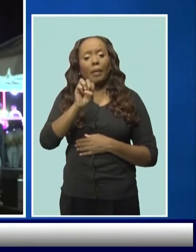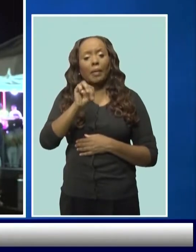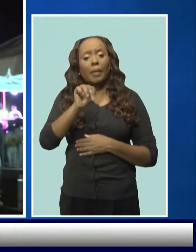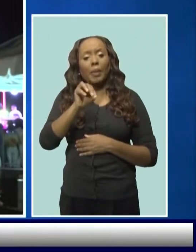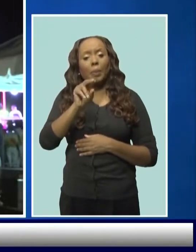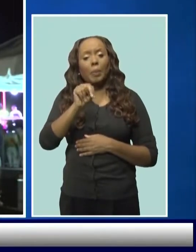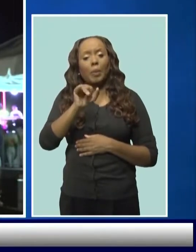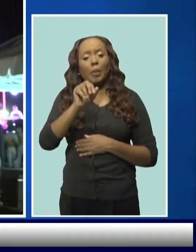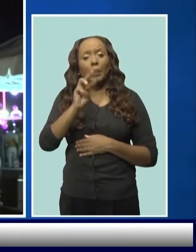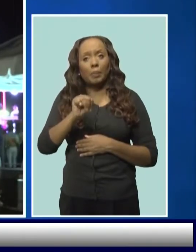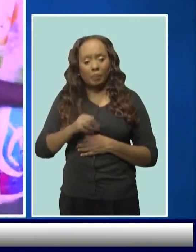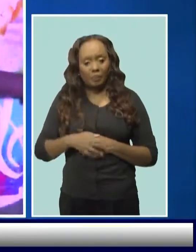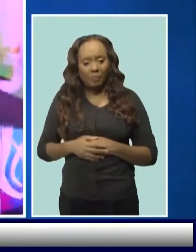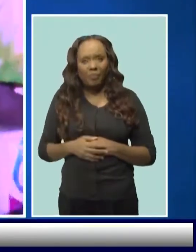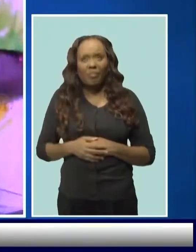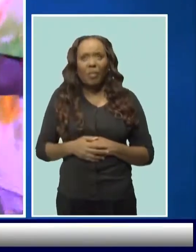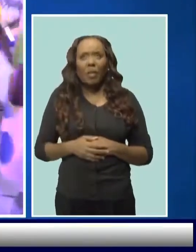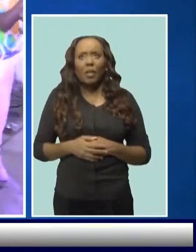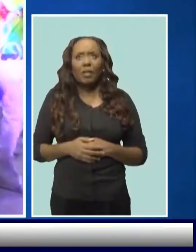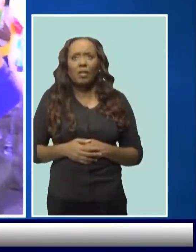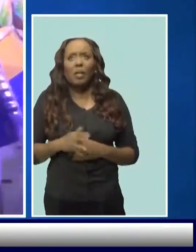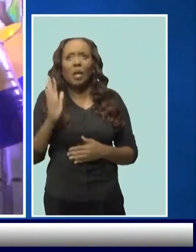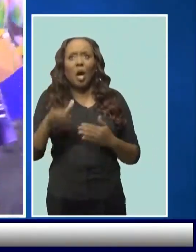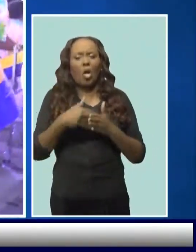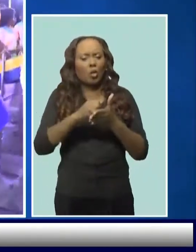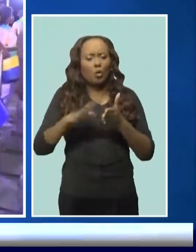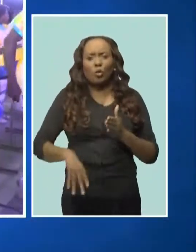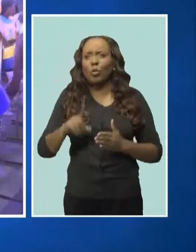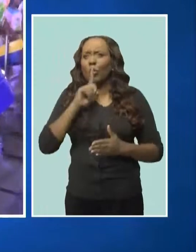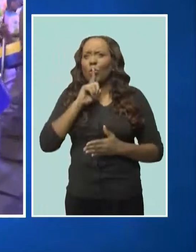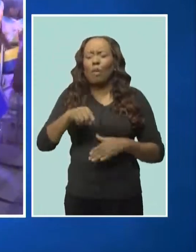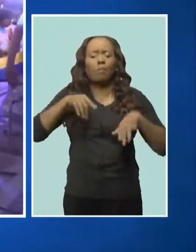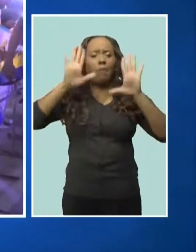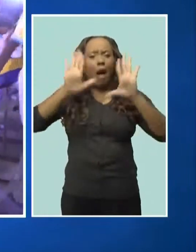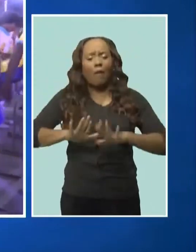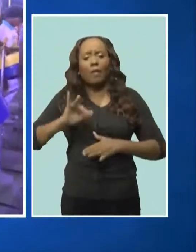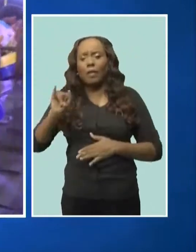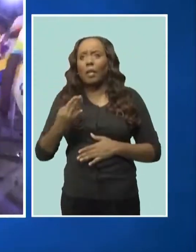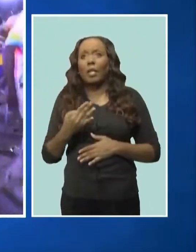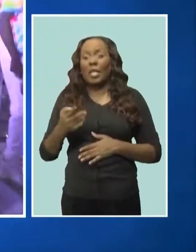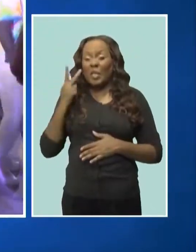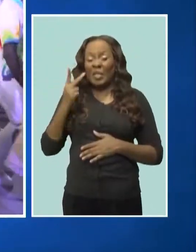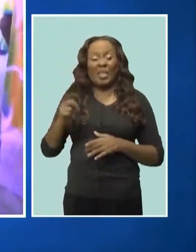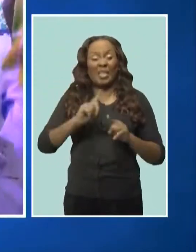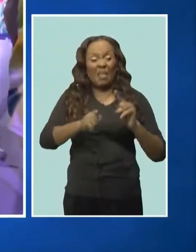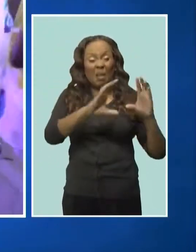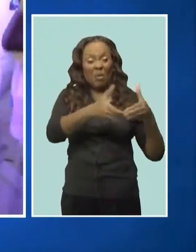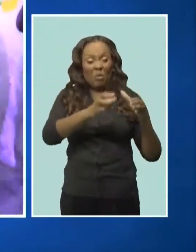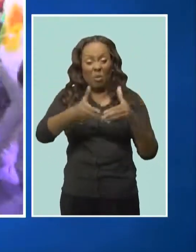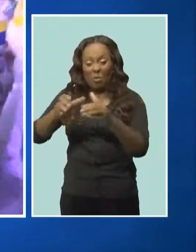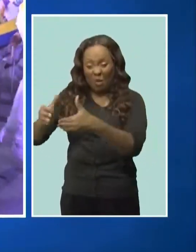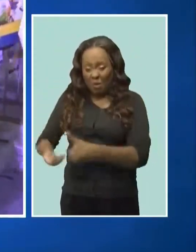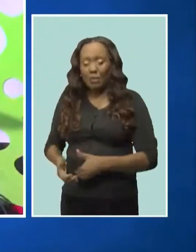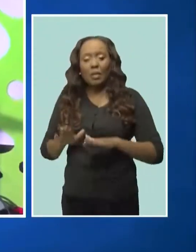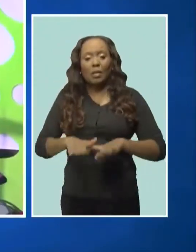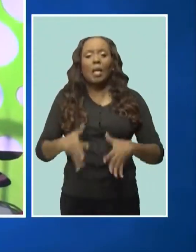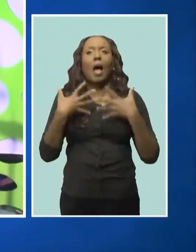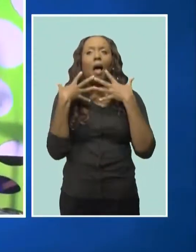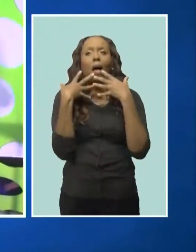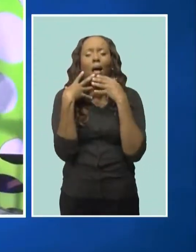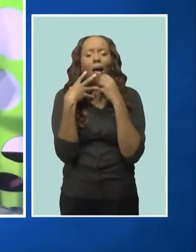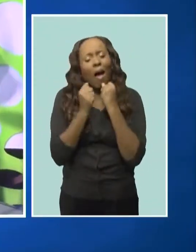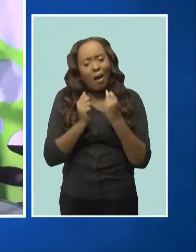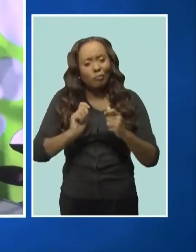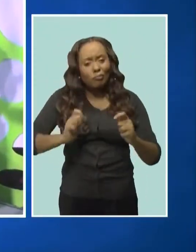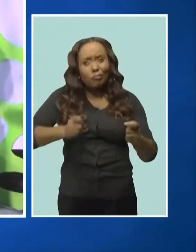well. The tutors have been doing a fantastic job. If you see the size of the groups, you can tell that there's interest, that the children are loving steel pan